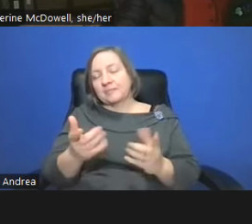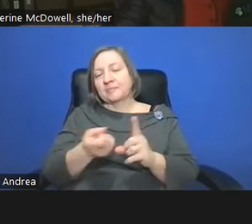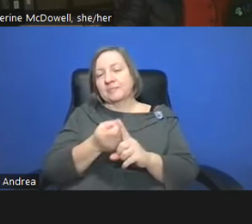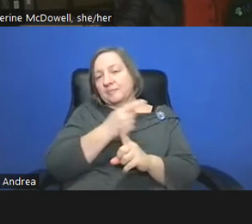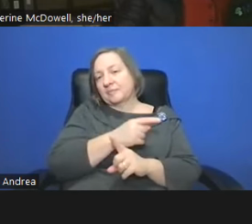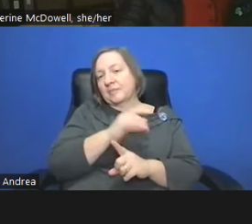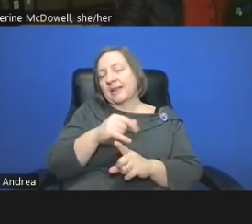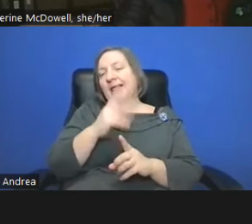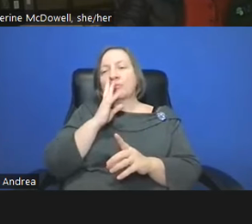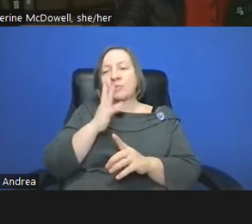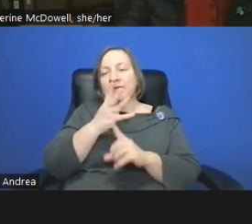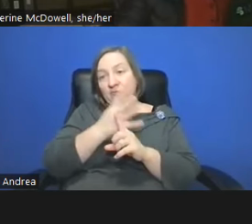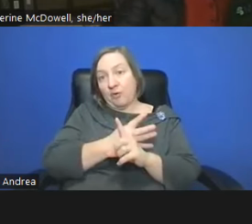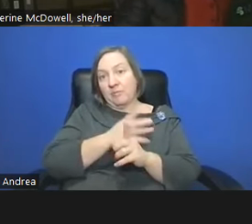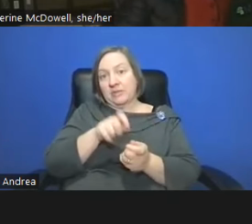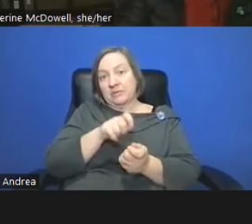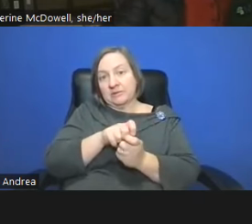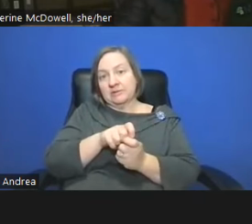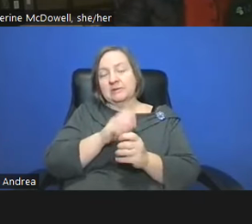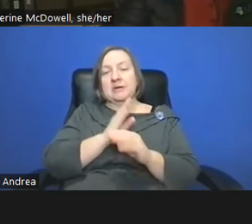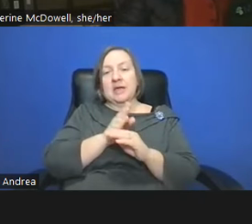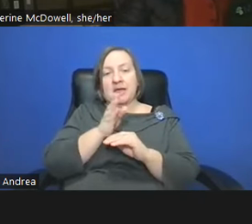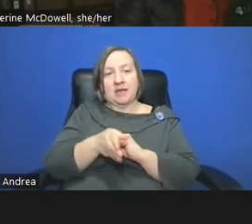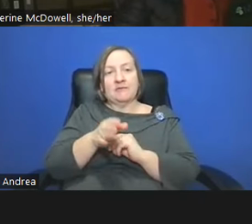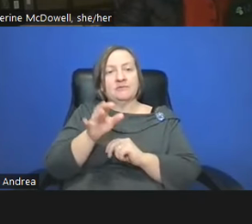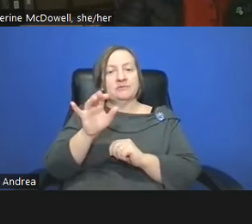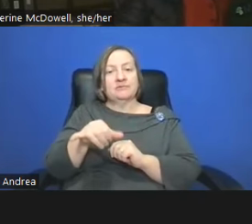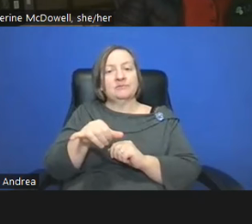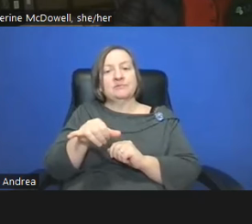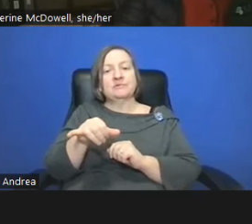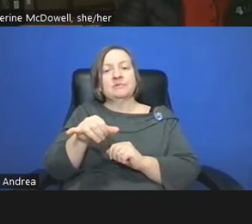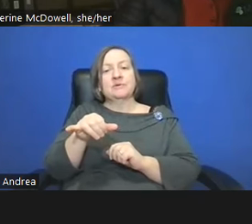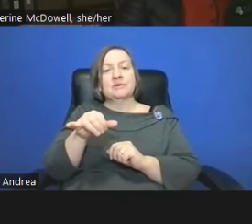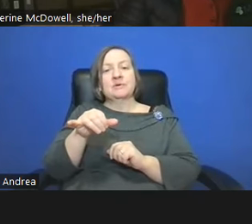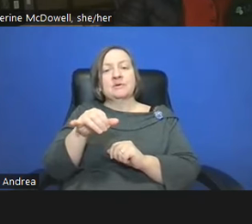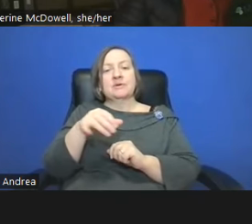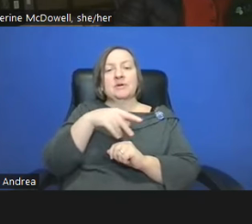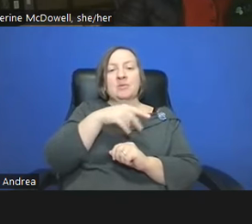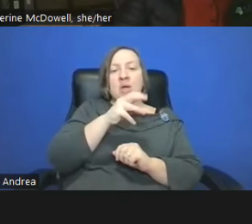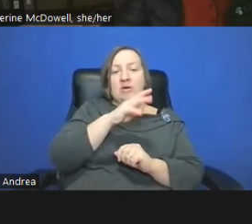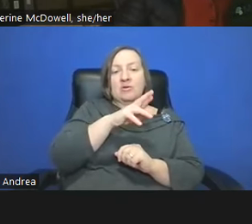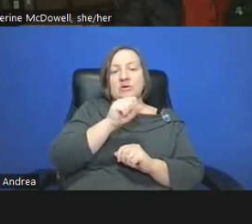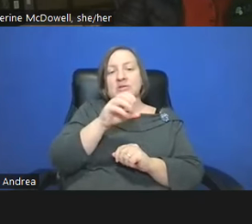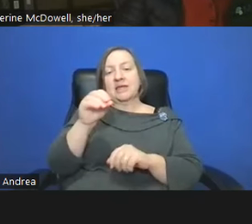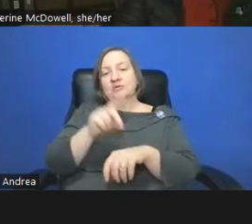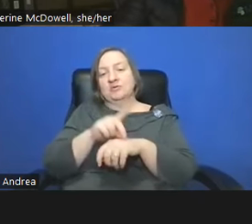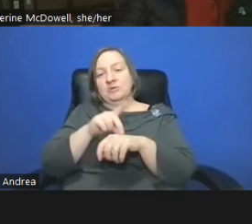be 4 months to the day after the powers and duties phase started. And